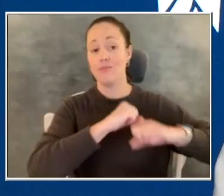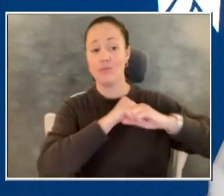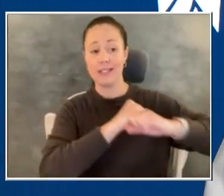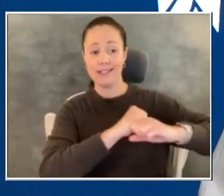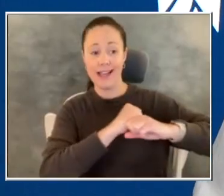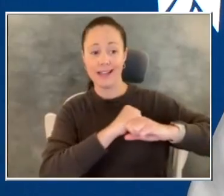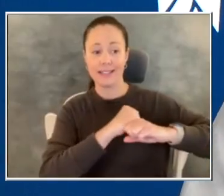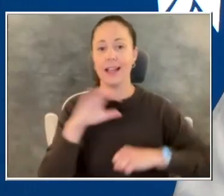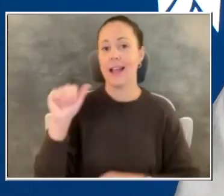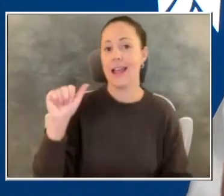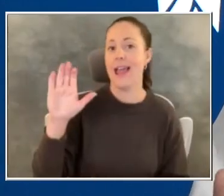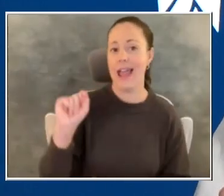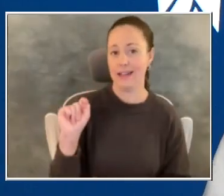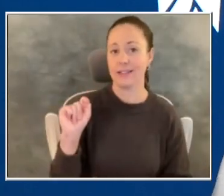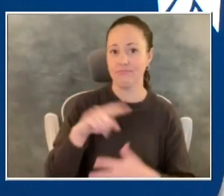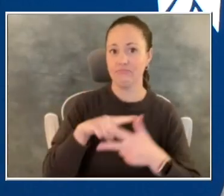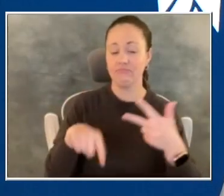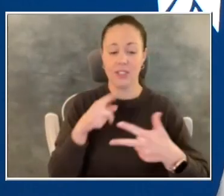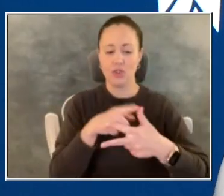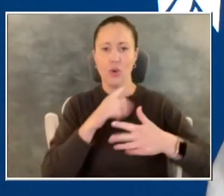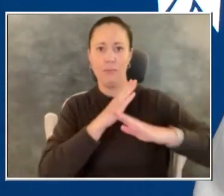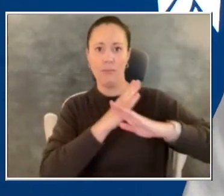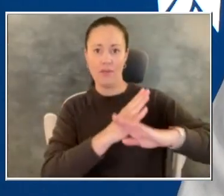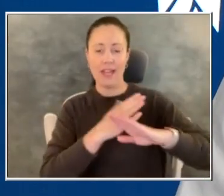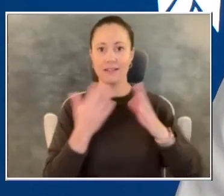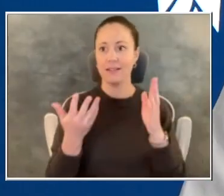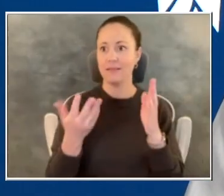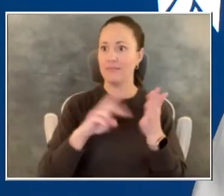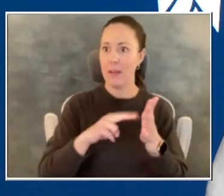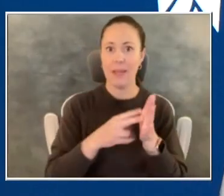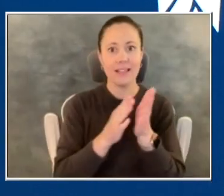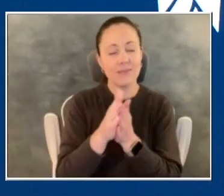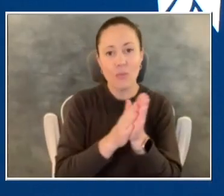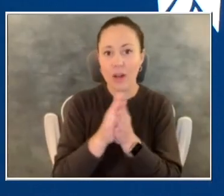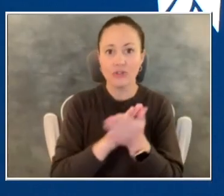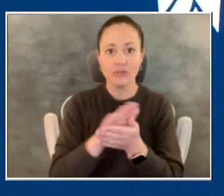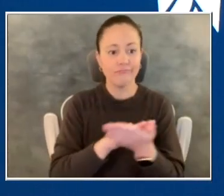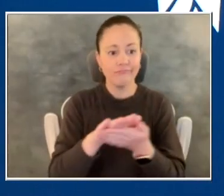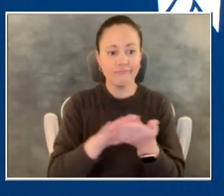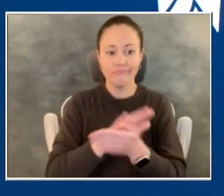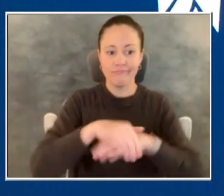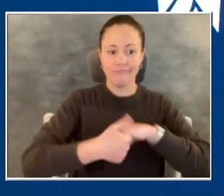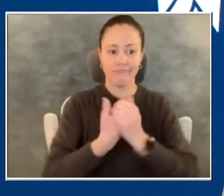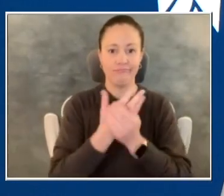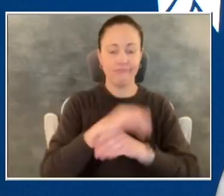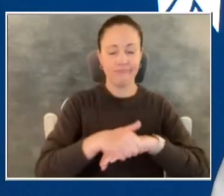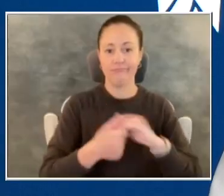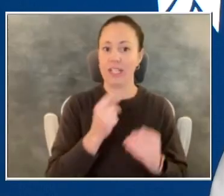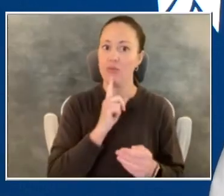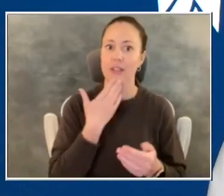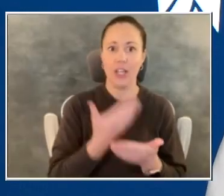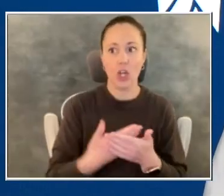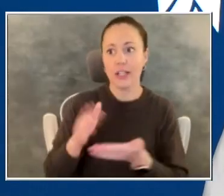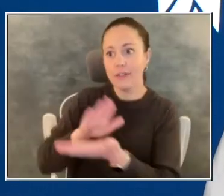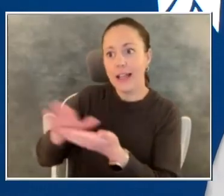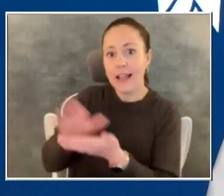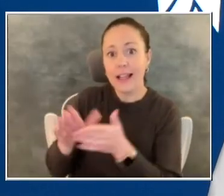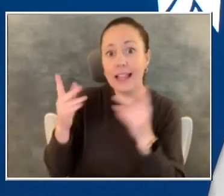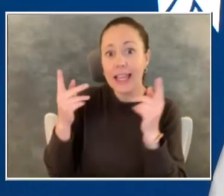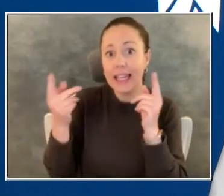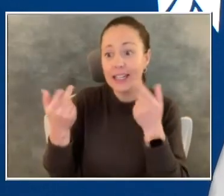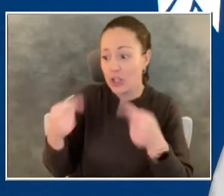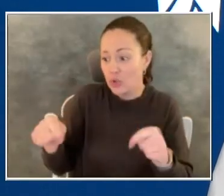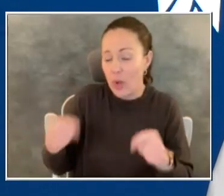prevent. Hygiene is your first line of defense. So wash your hands and disinfect toys. Never kiss a baby if you have any